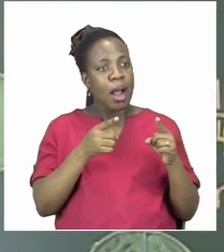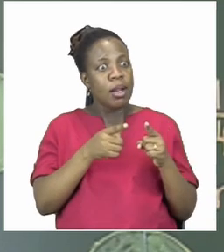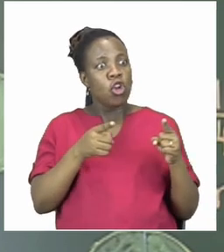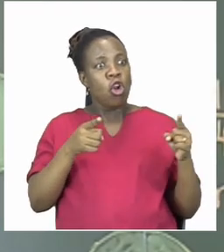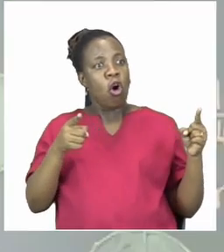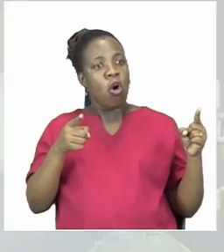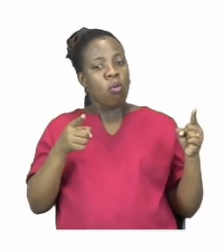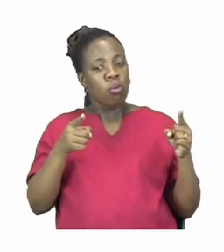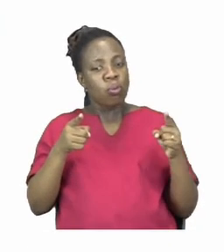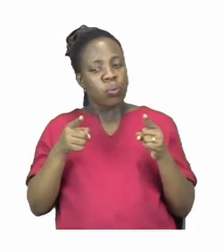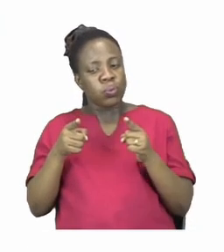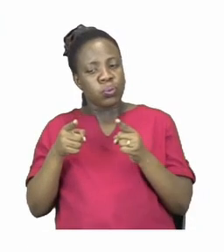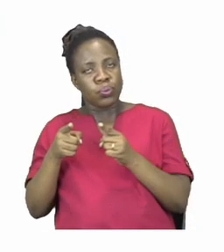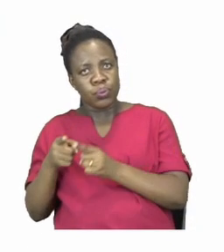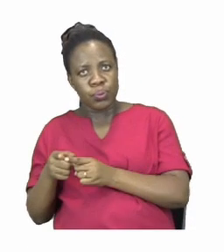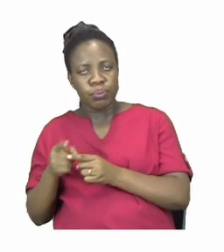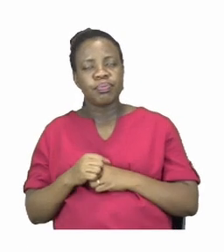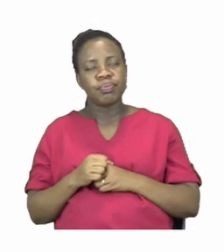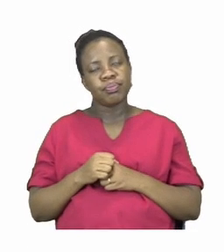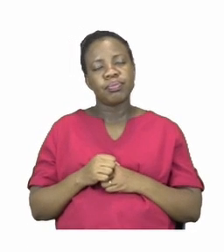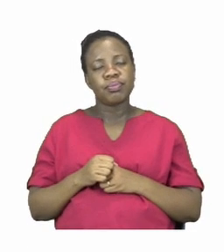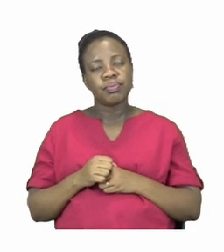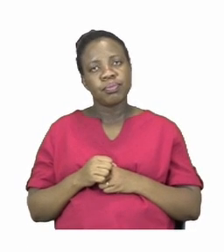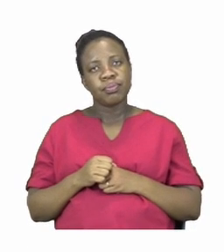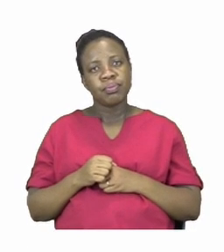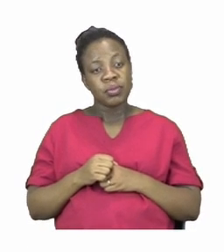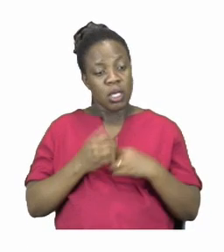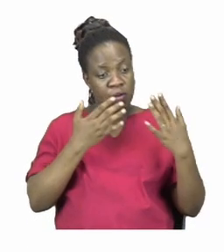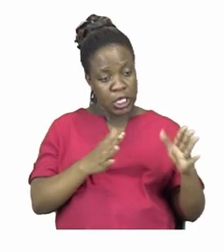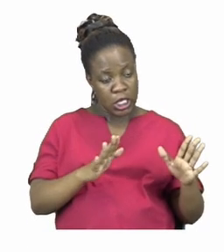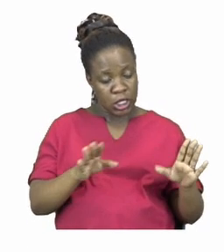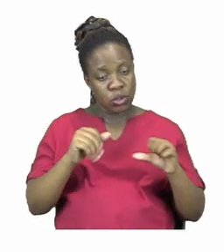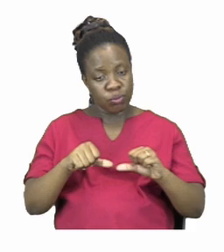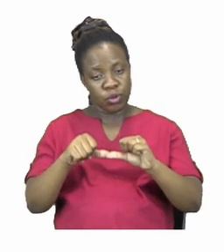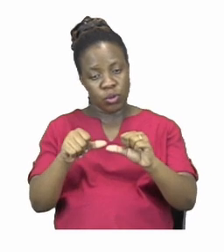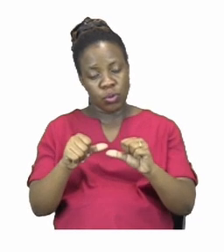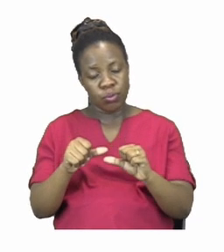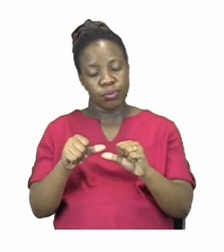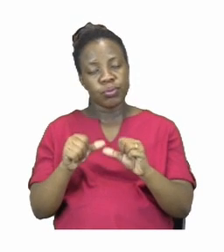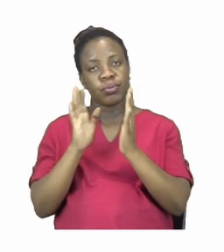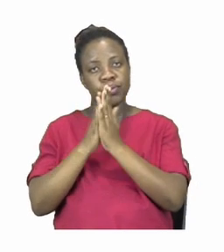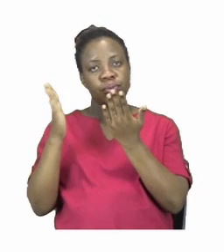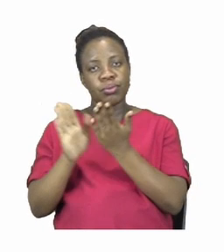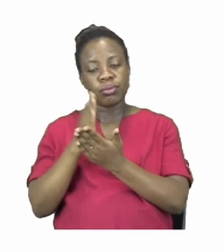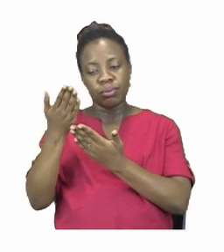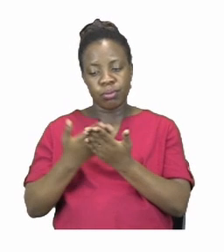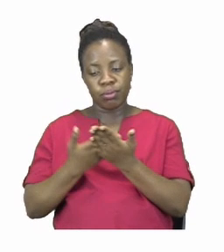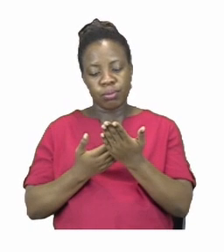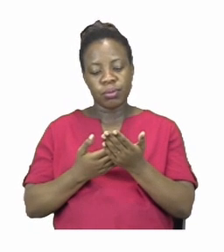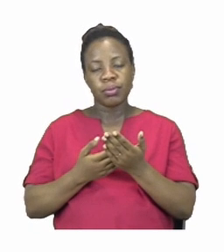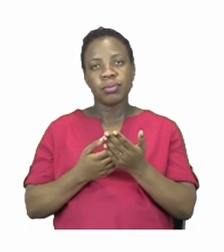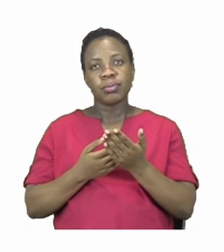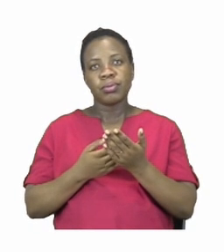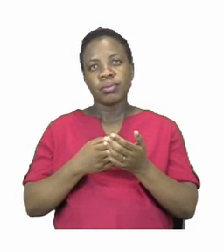page 13. On page 13, we're continuing with mathematics, but this time we are going to be doing fractions. Now,